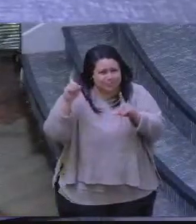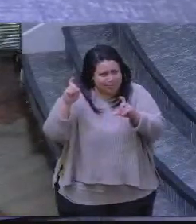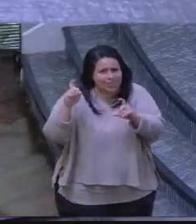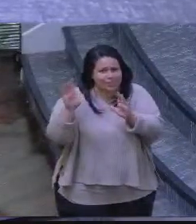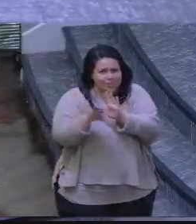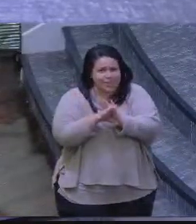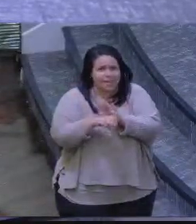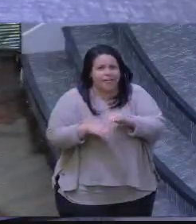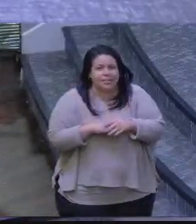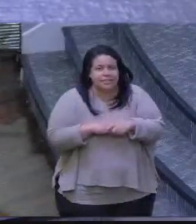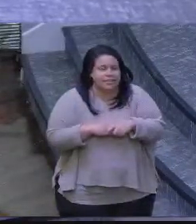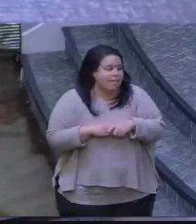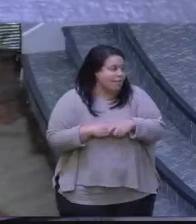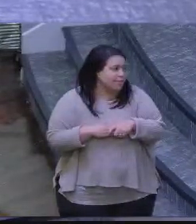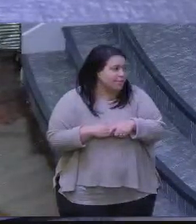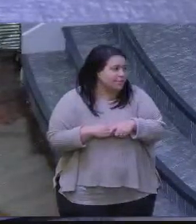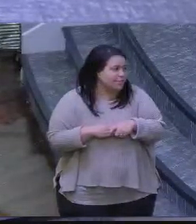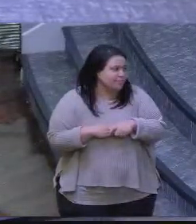on up.